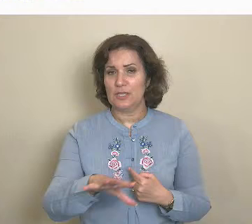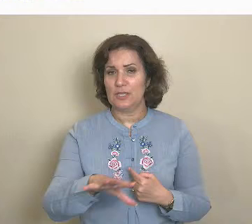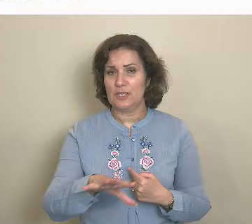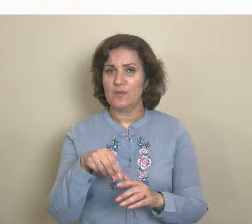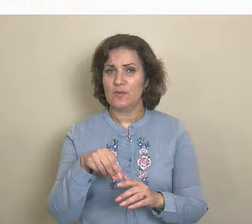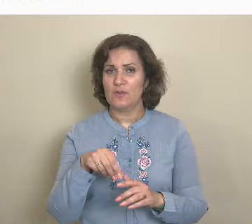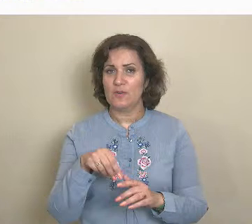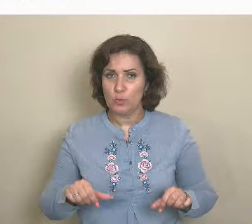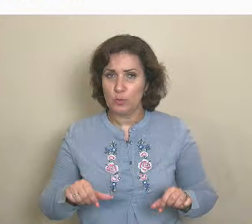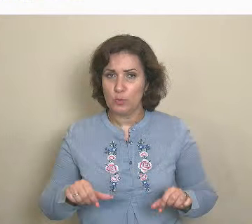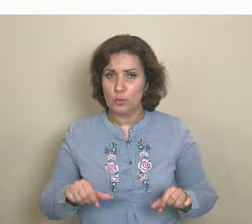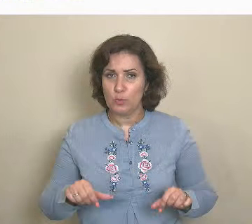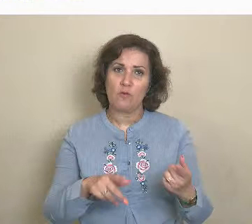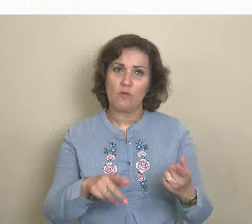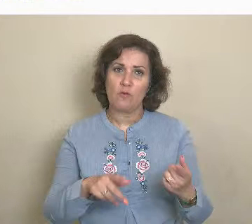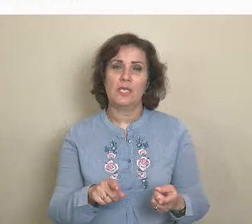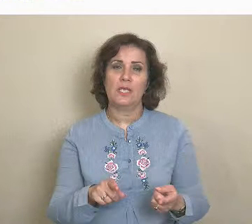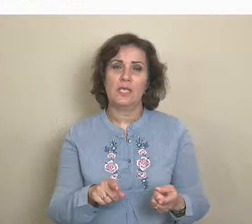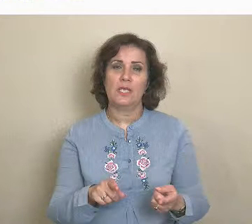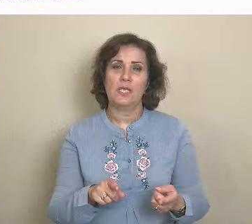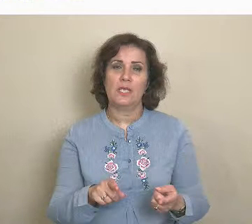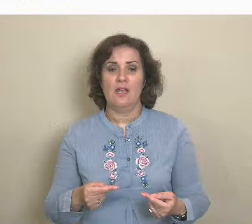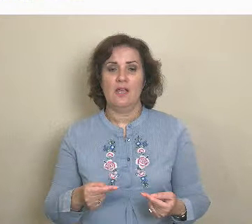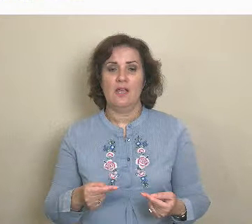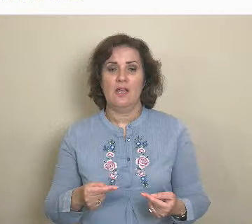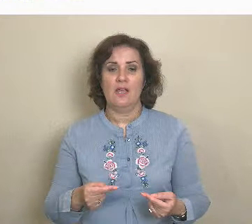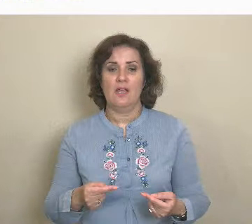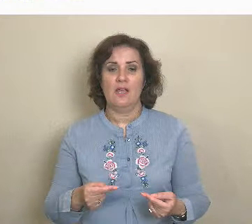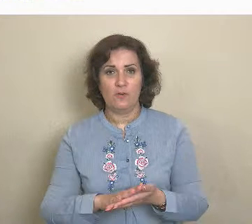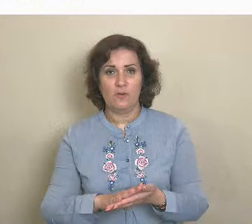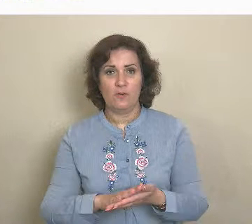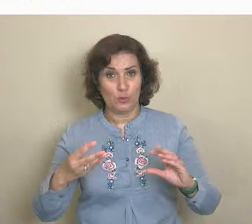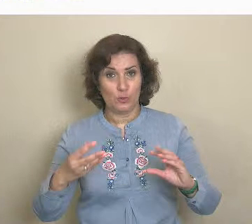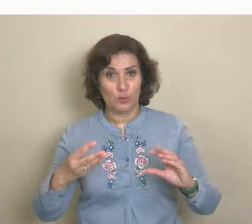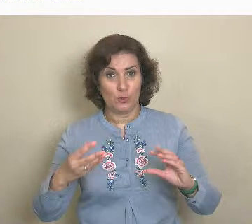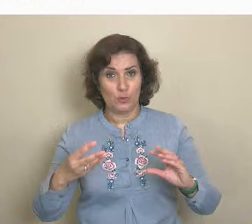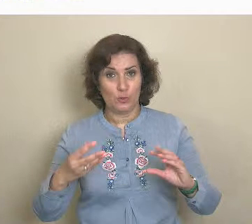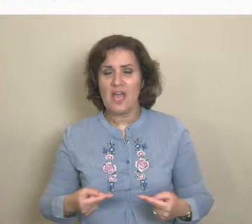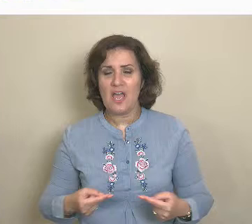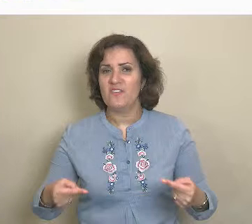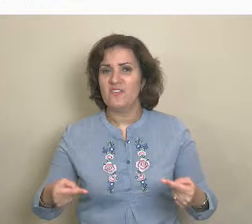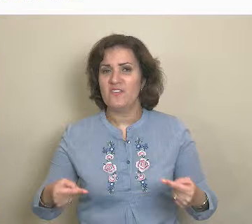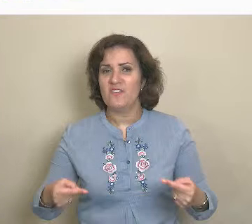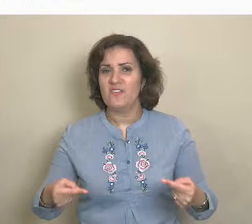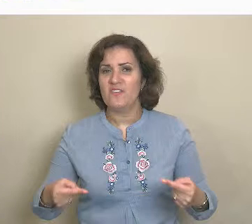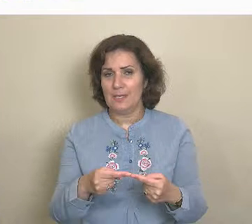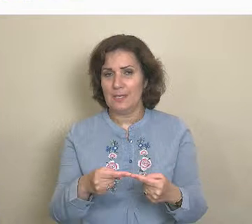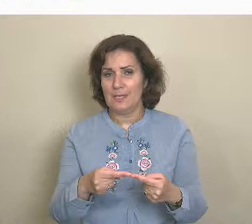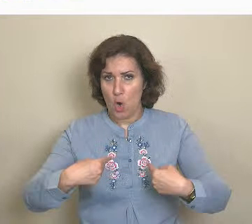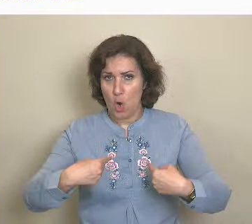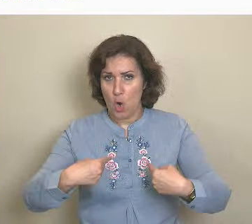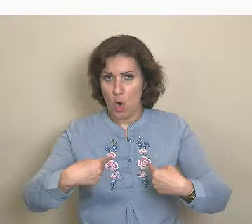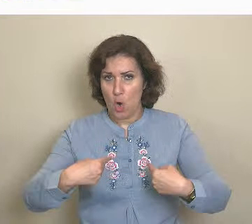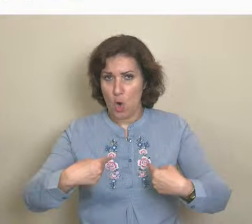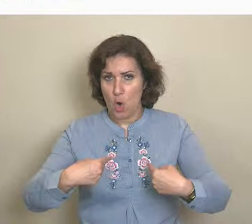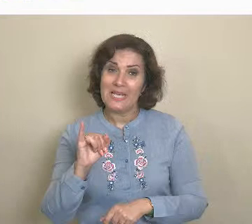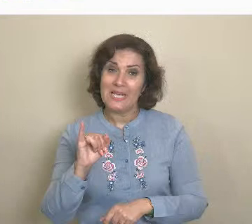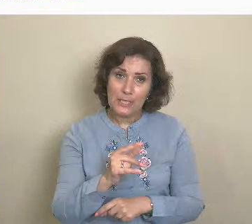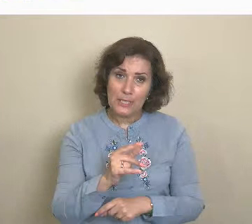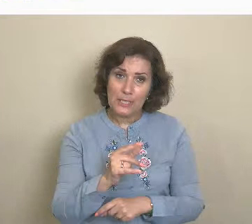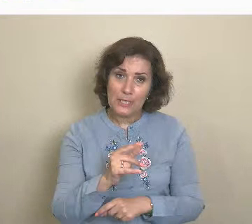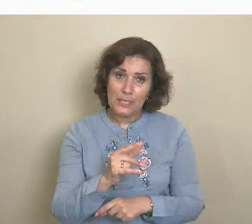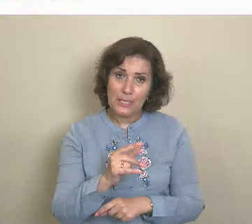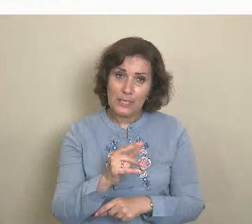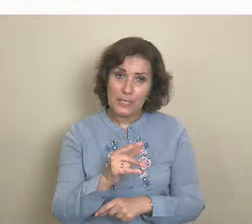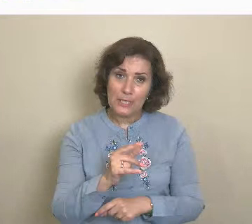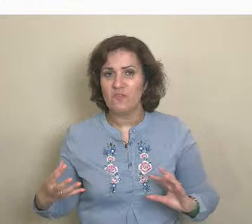different TECs on the one hand establish the results of the elections in the